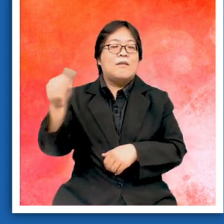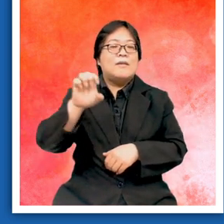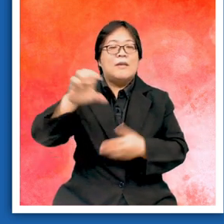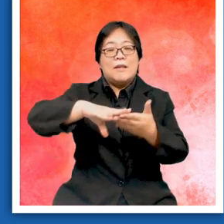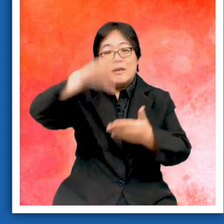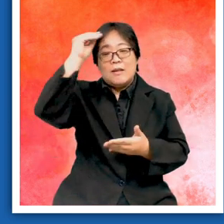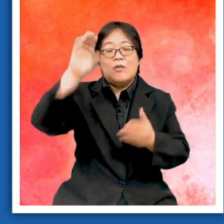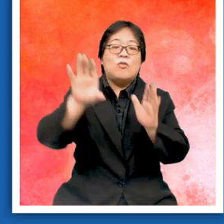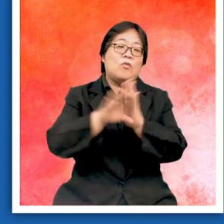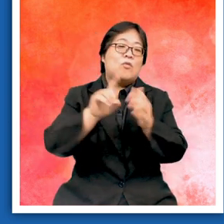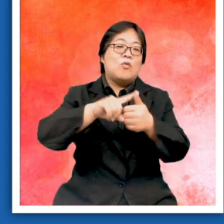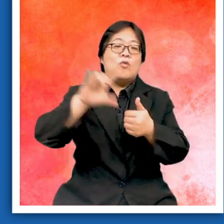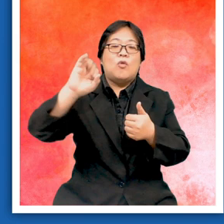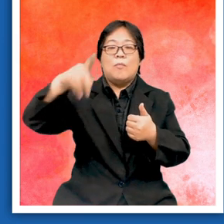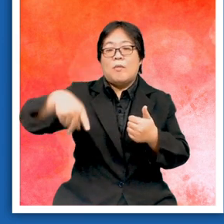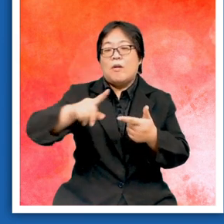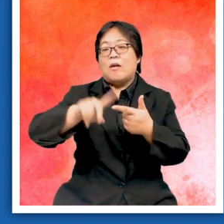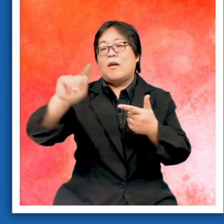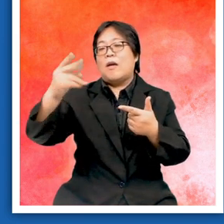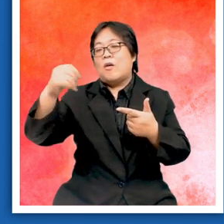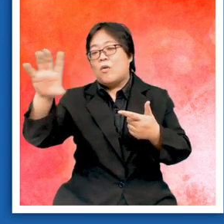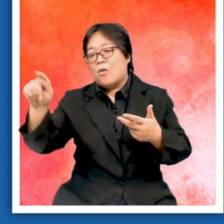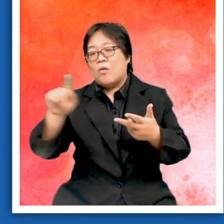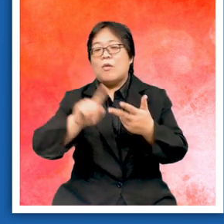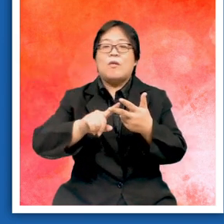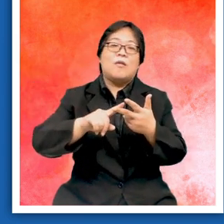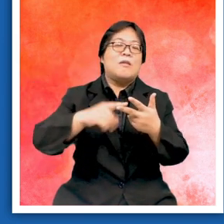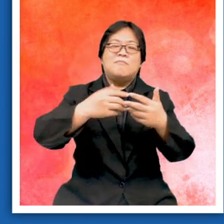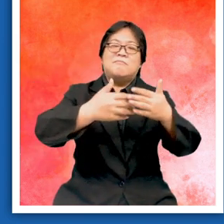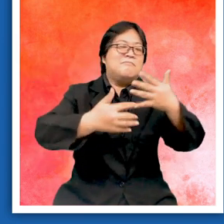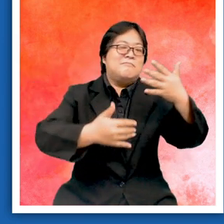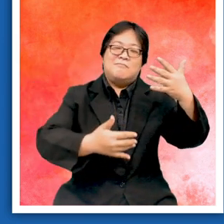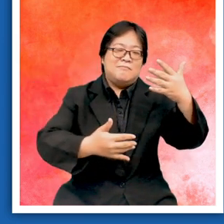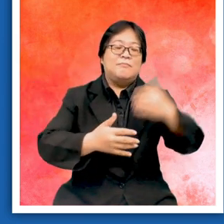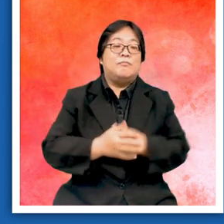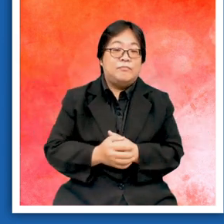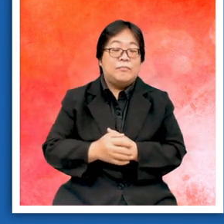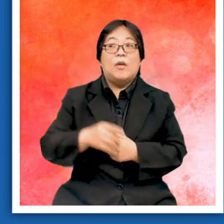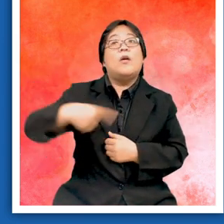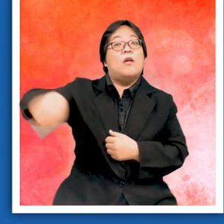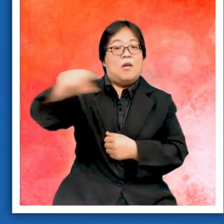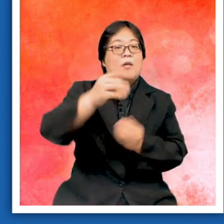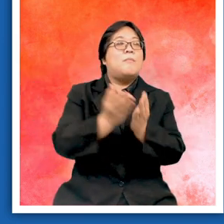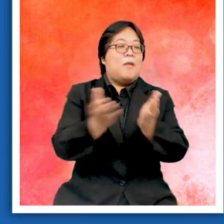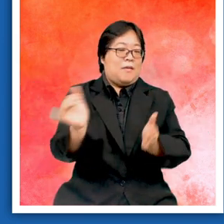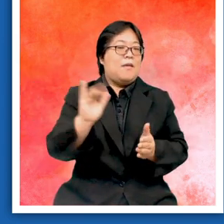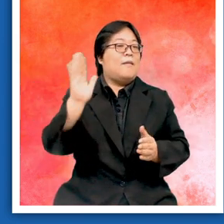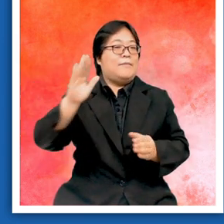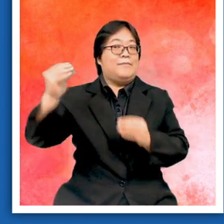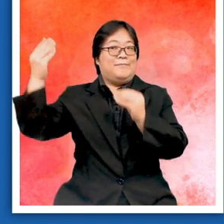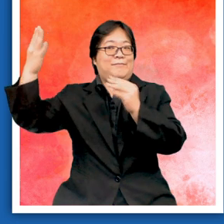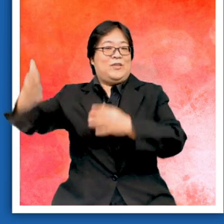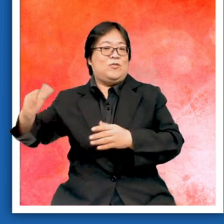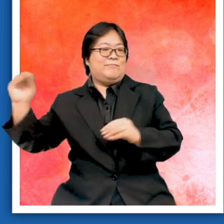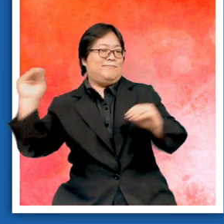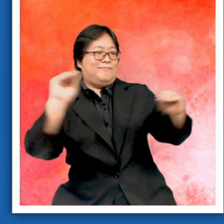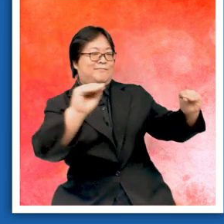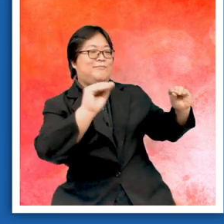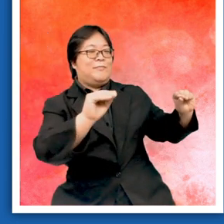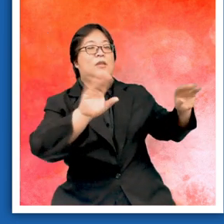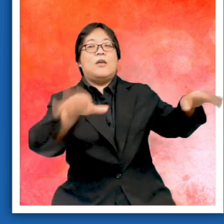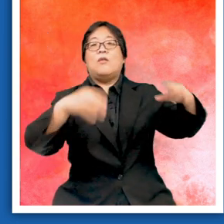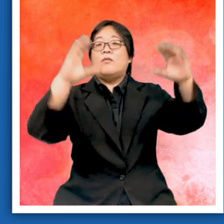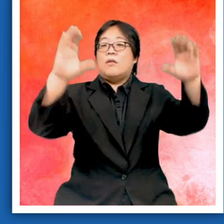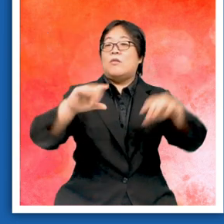such as Dropbox, Kahoot, Socrative, Mentimeter, Padlet, and etc. Students will be guided by the lecturer during the class session on how